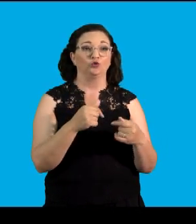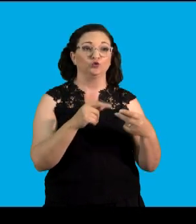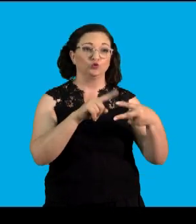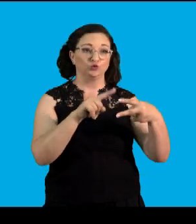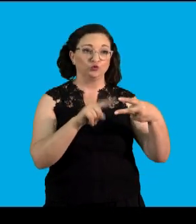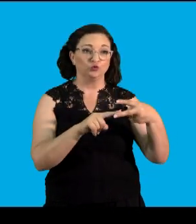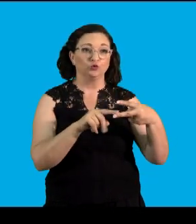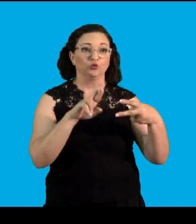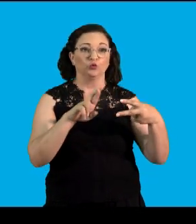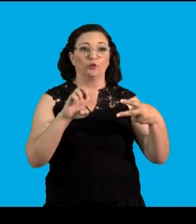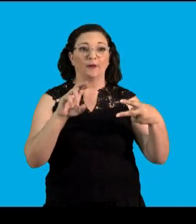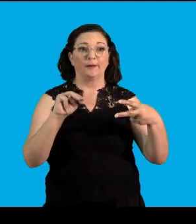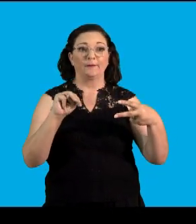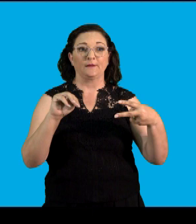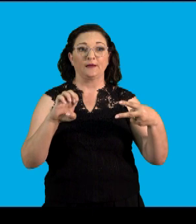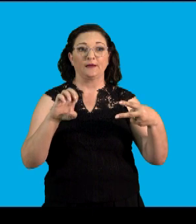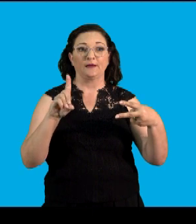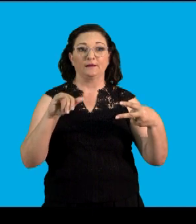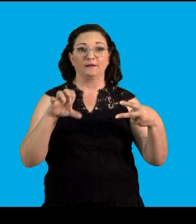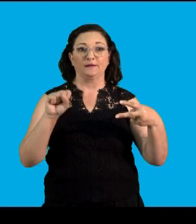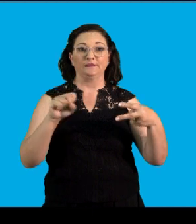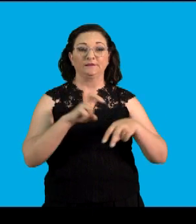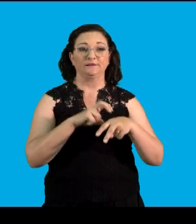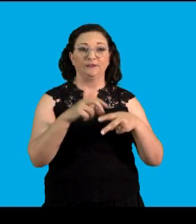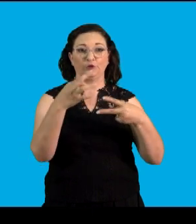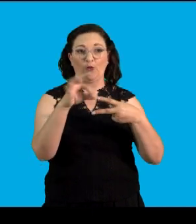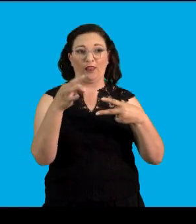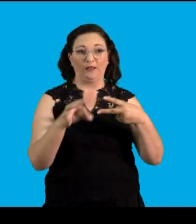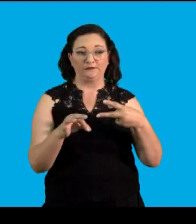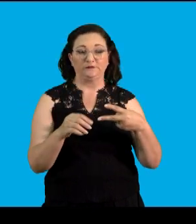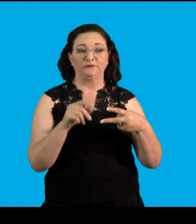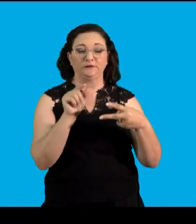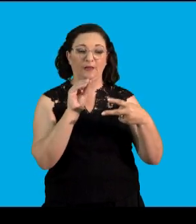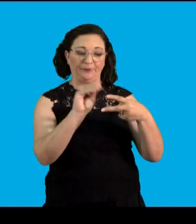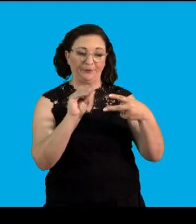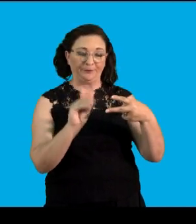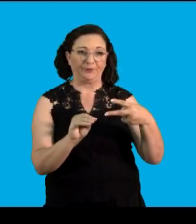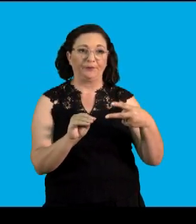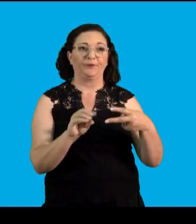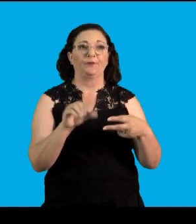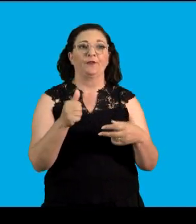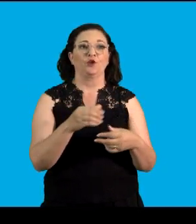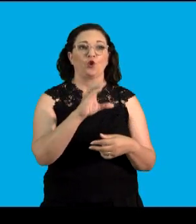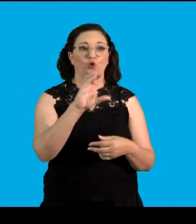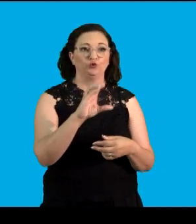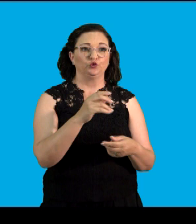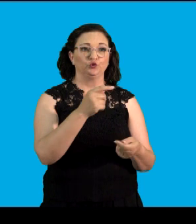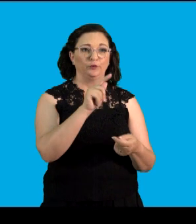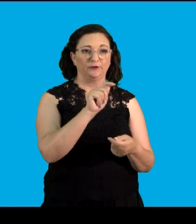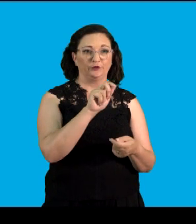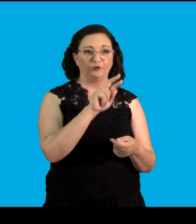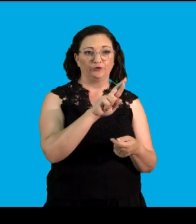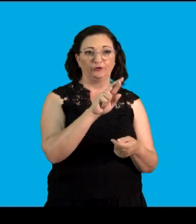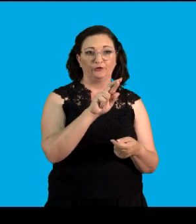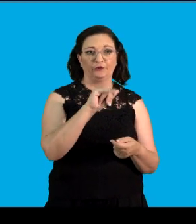Act. The action verb is what? Is list. You're just listing here. All right, so you've got the Consumer Tribunal, you've got the